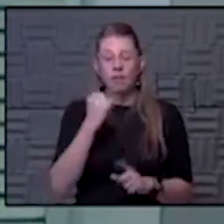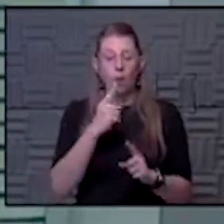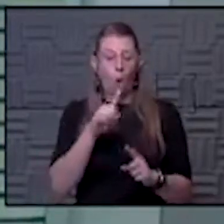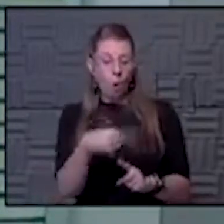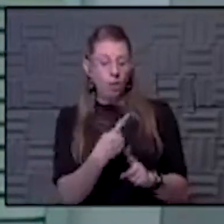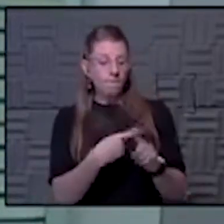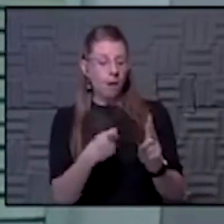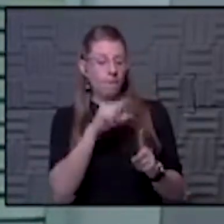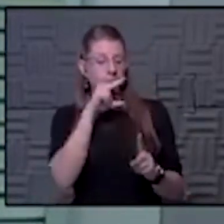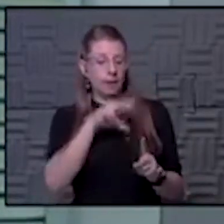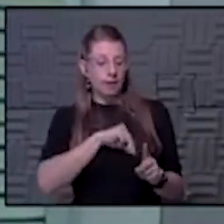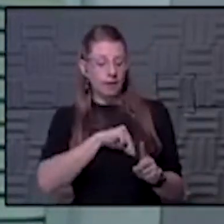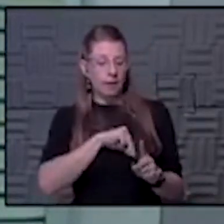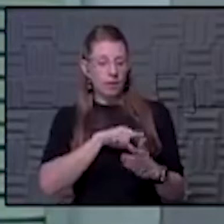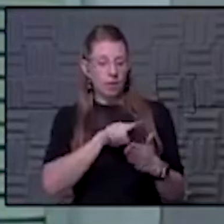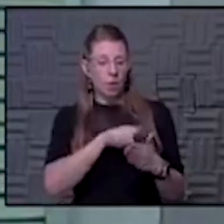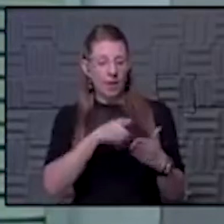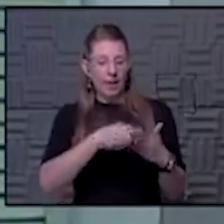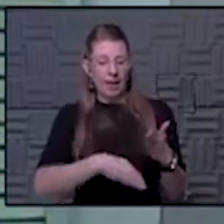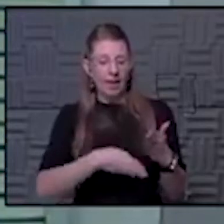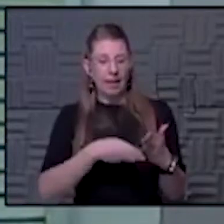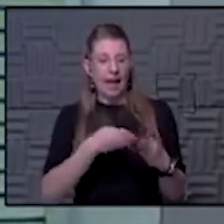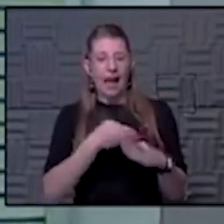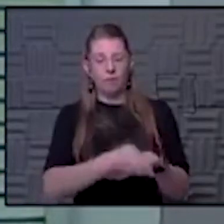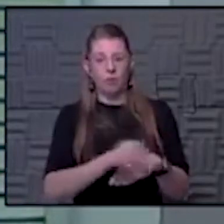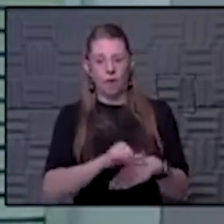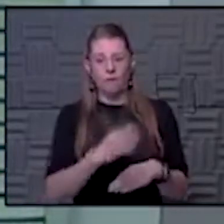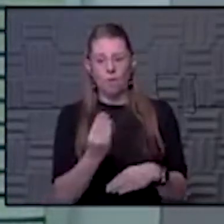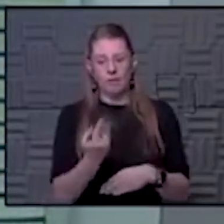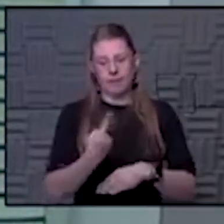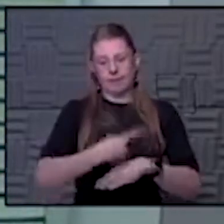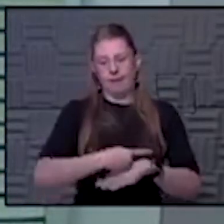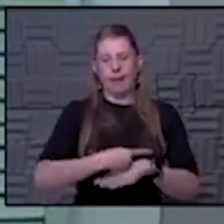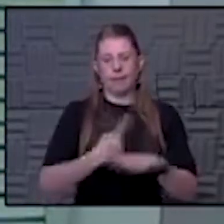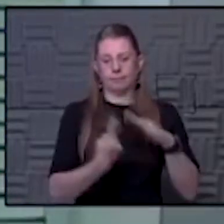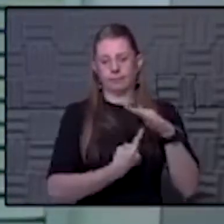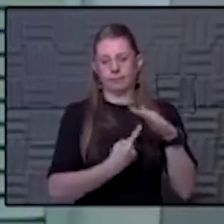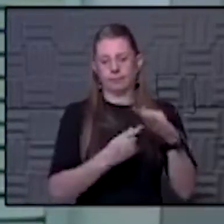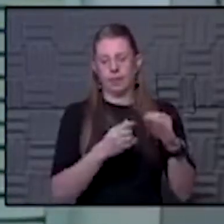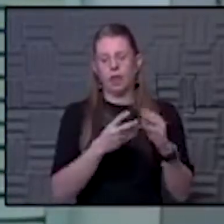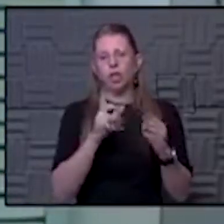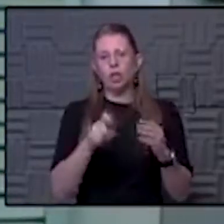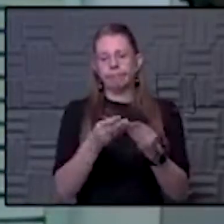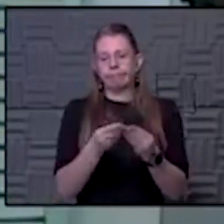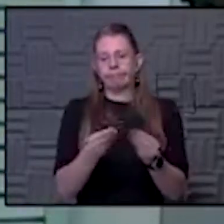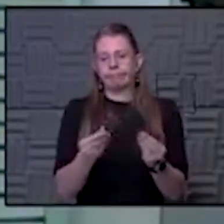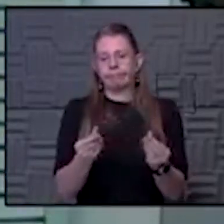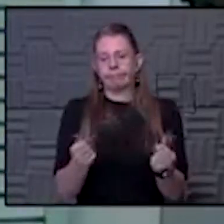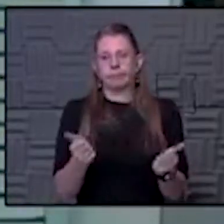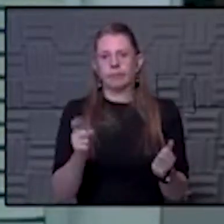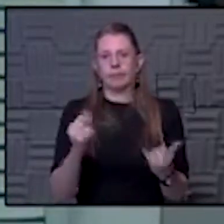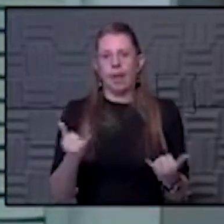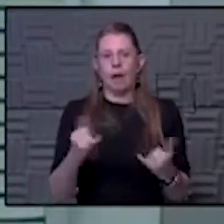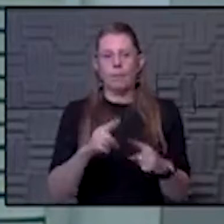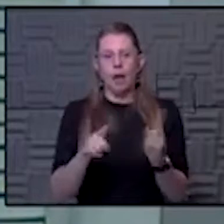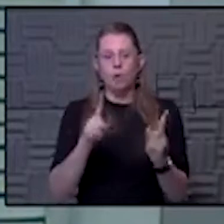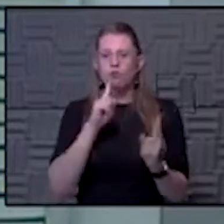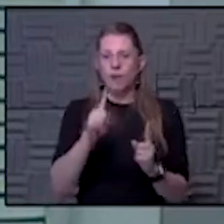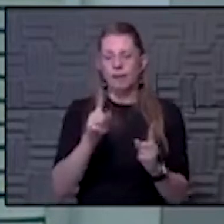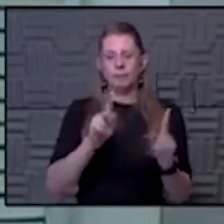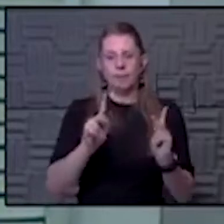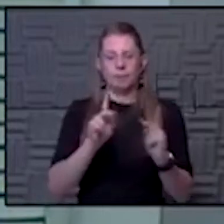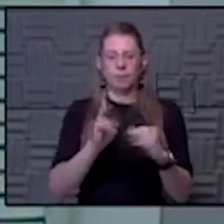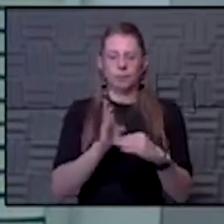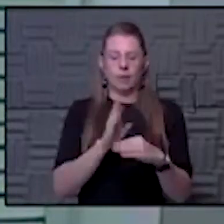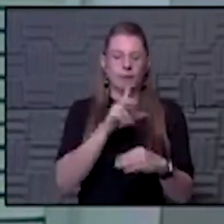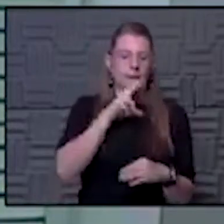and the weekend that follows, in theory, 14-day incubation period, it should be starting to tail off now. But people really, between Thanksgiving and